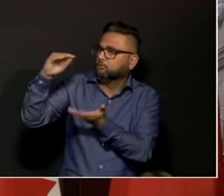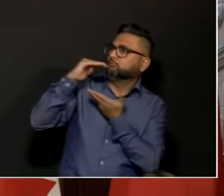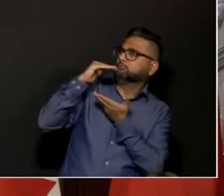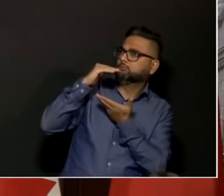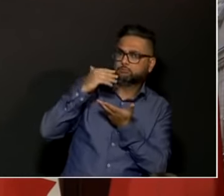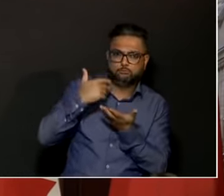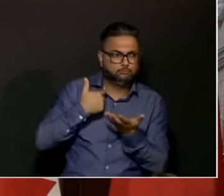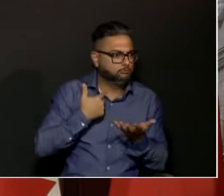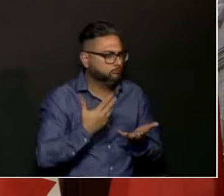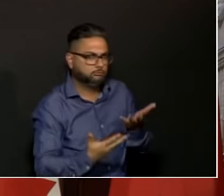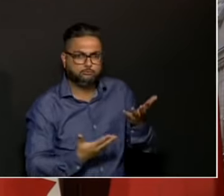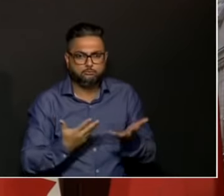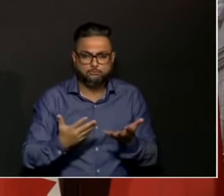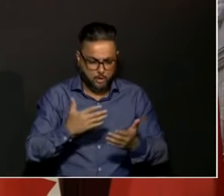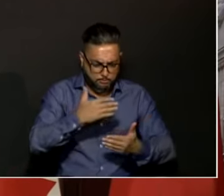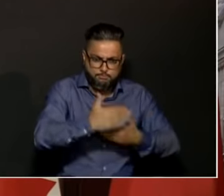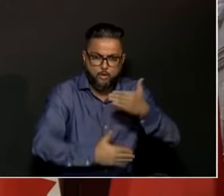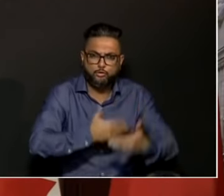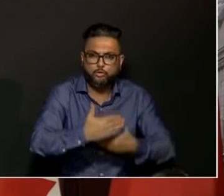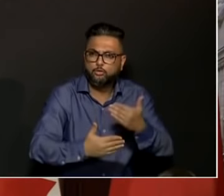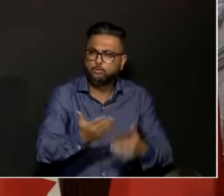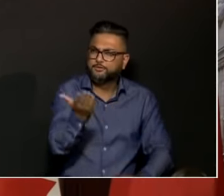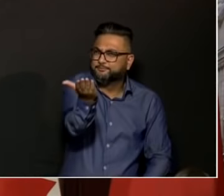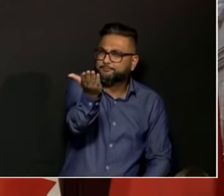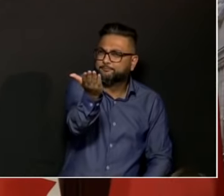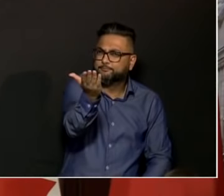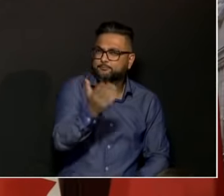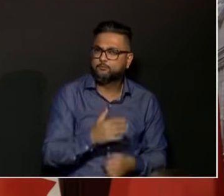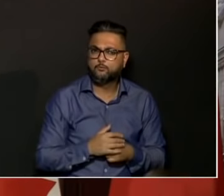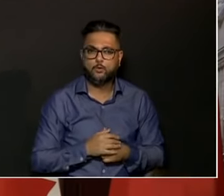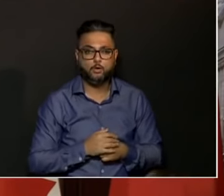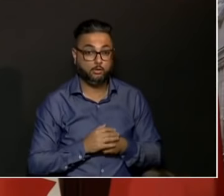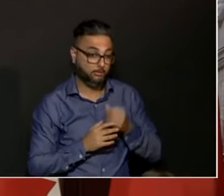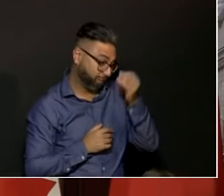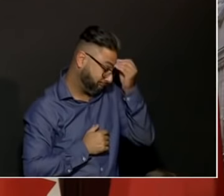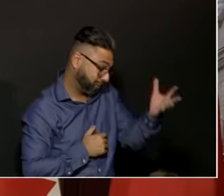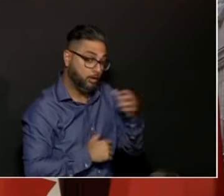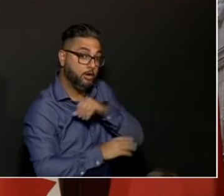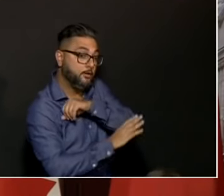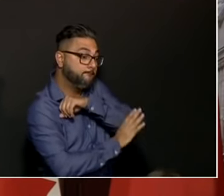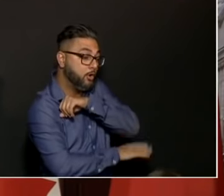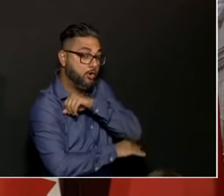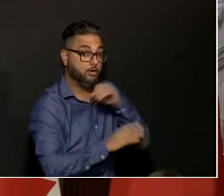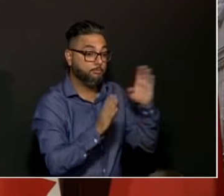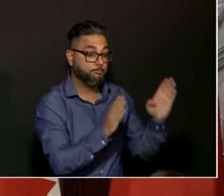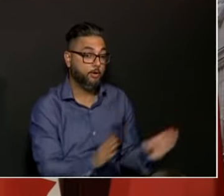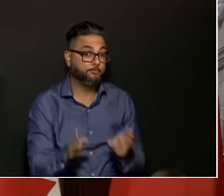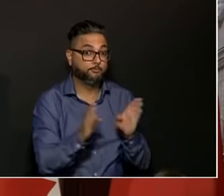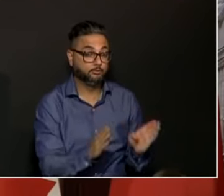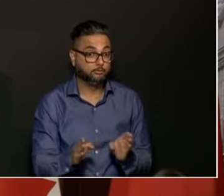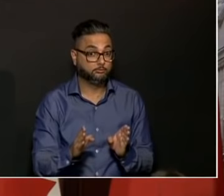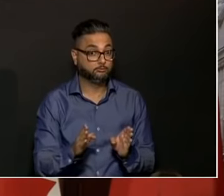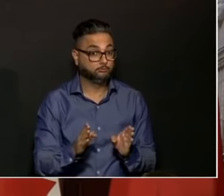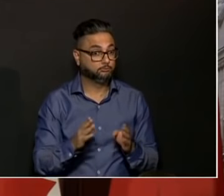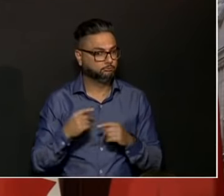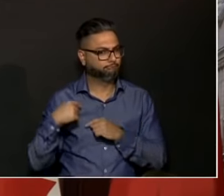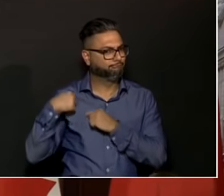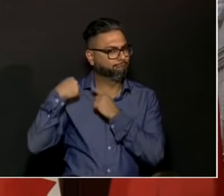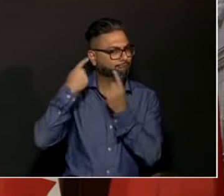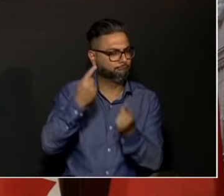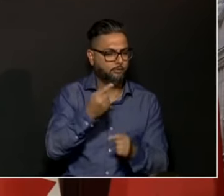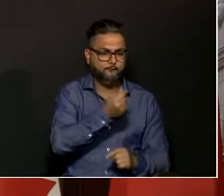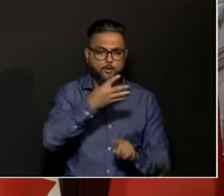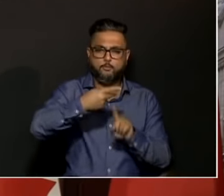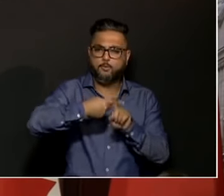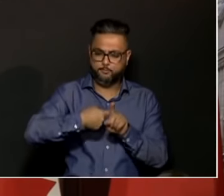process? Well, I can tell you the fall preparedness plan has been going on for months. And yes, do we have to read and react as